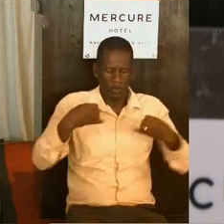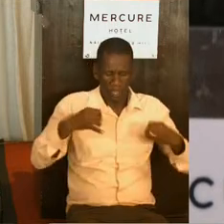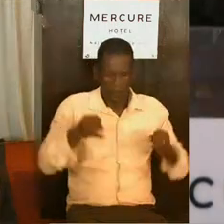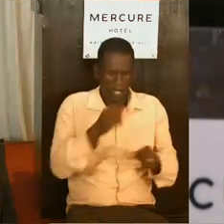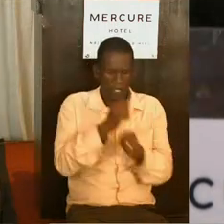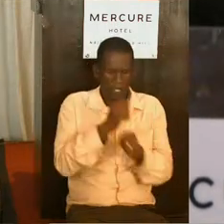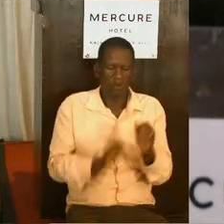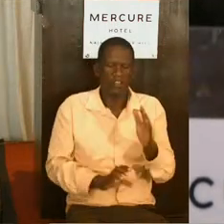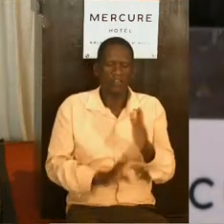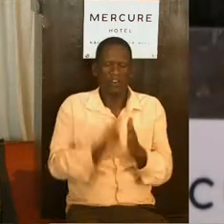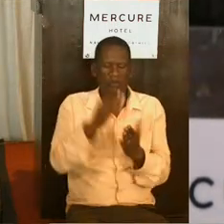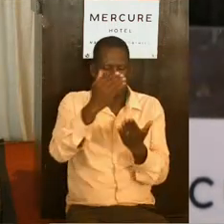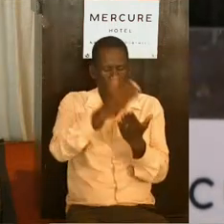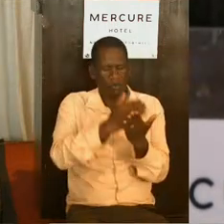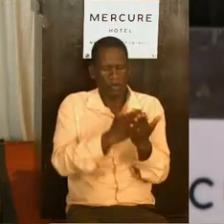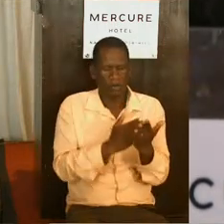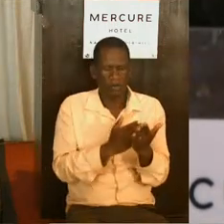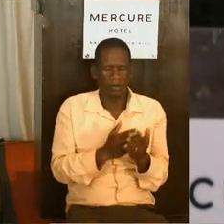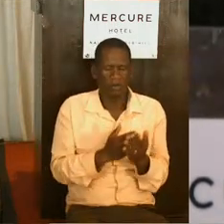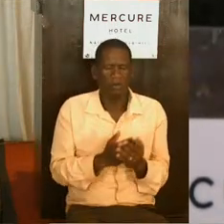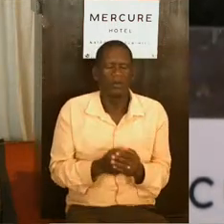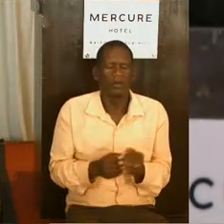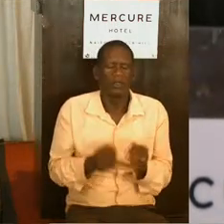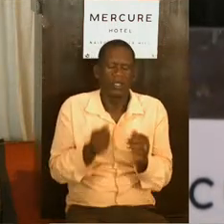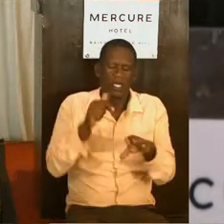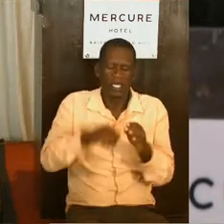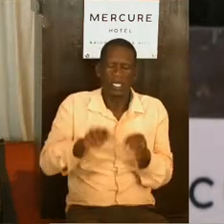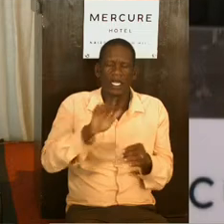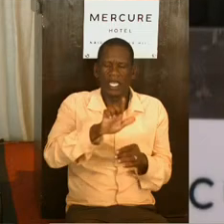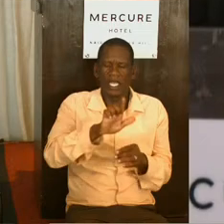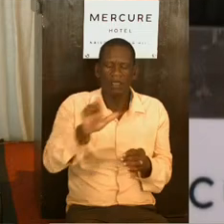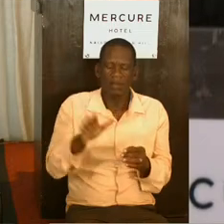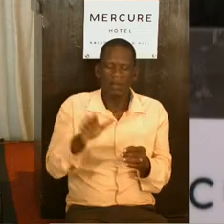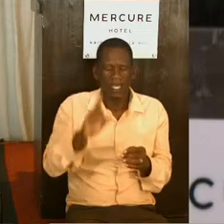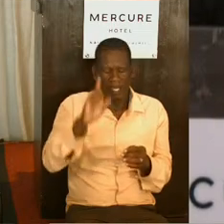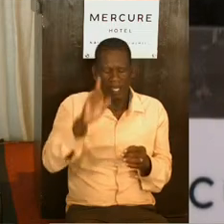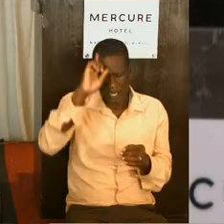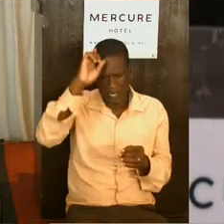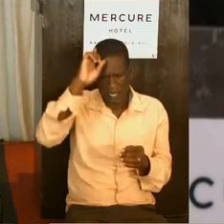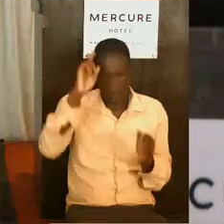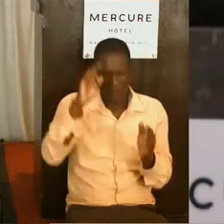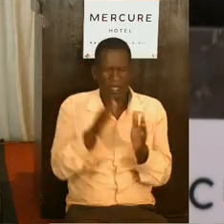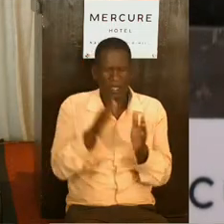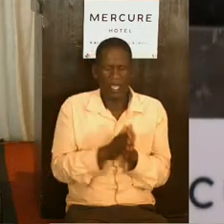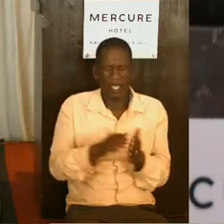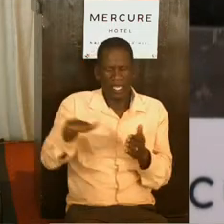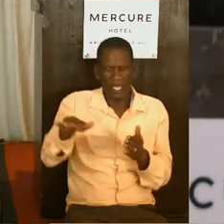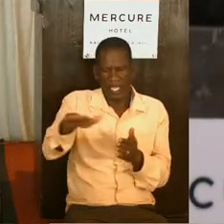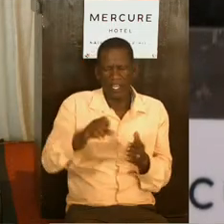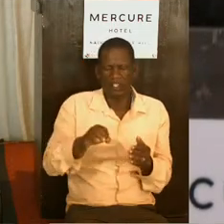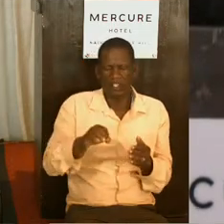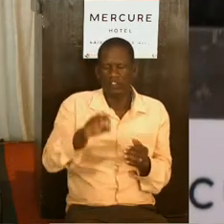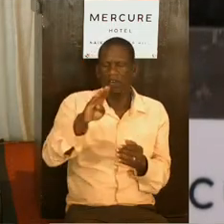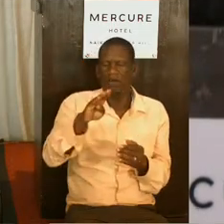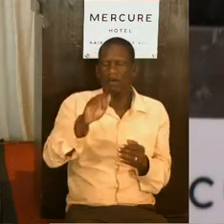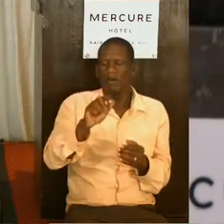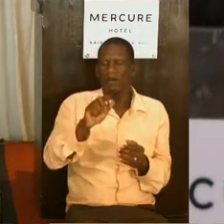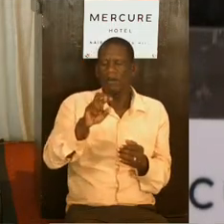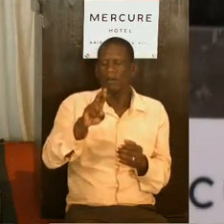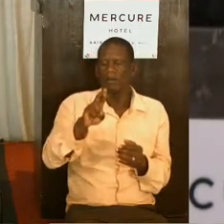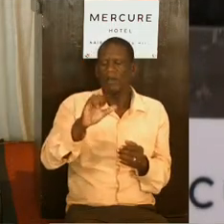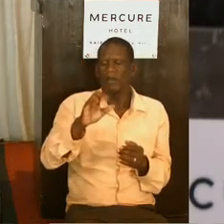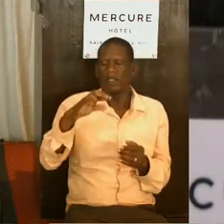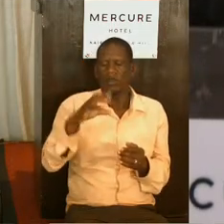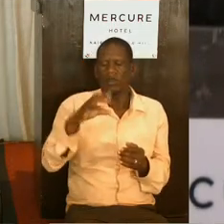conduct development programs within laikipia nyandarua and parts of baringo counties